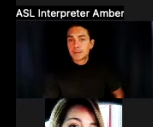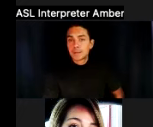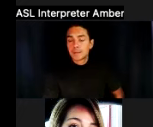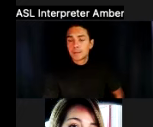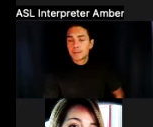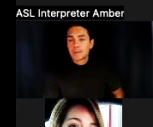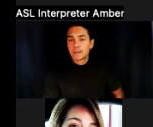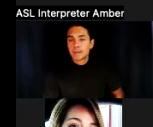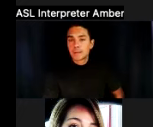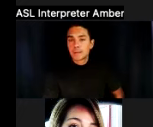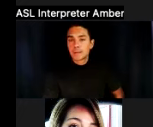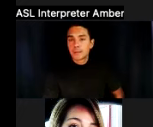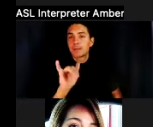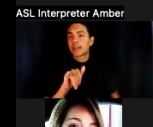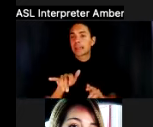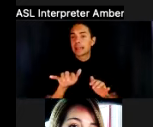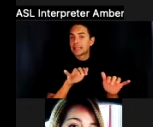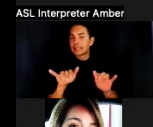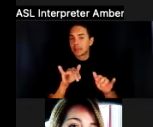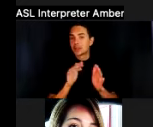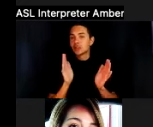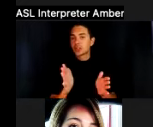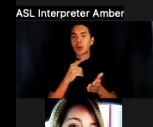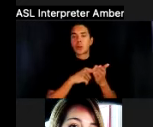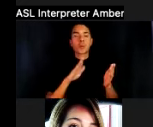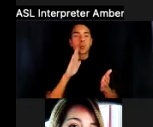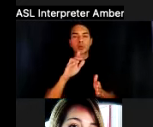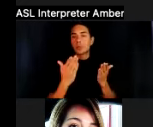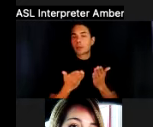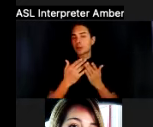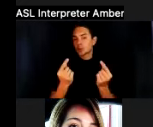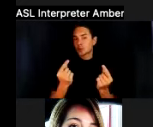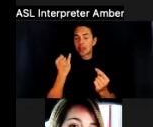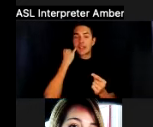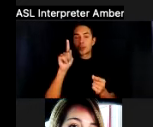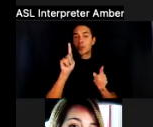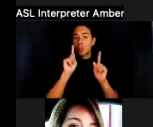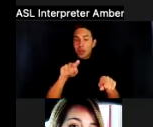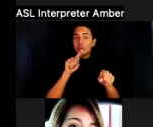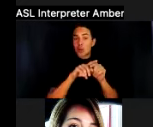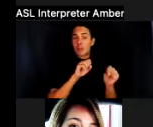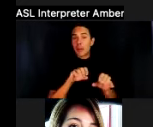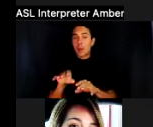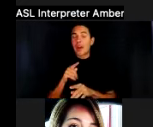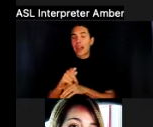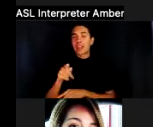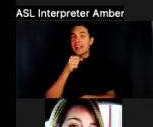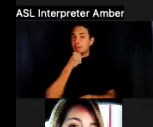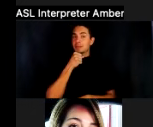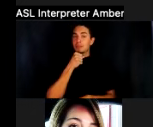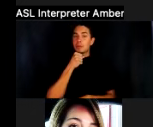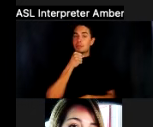You can type in the chat too. But what would you maybe do if you were at a powwow and the MC was telling inappropriate